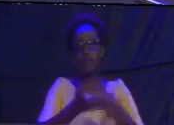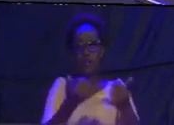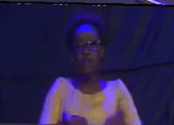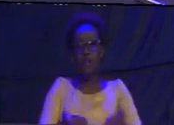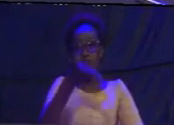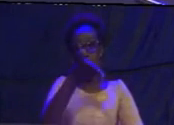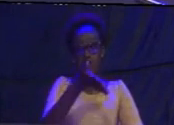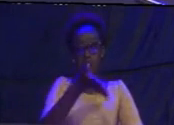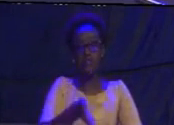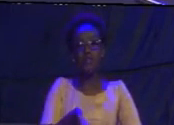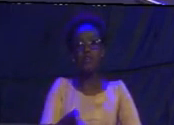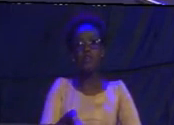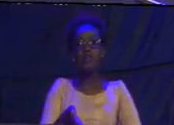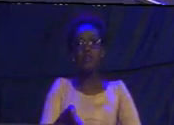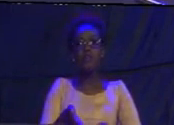Jordan